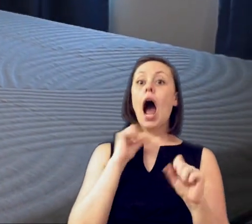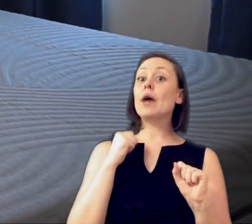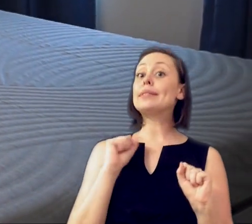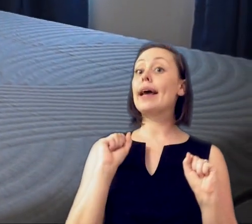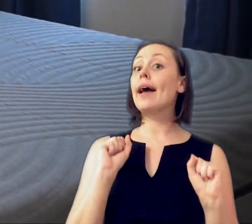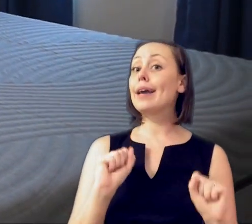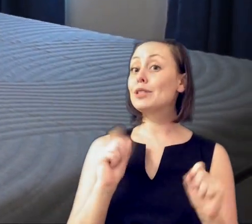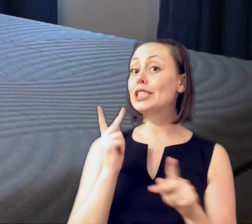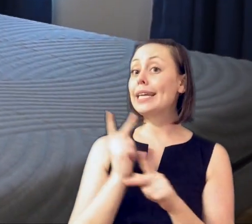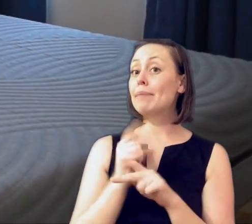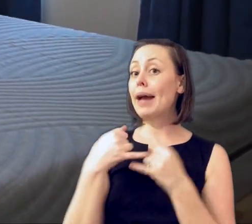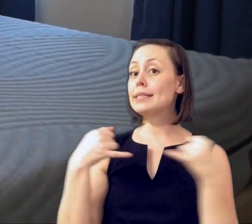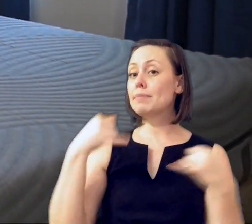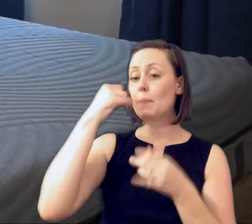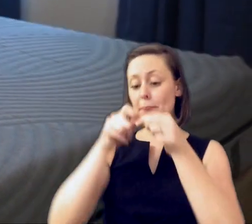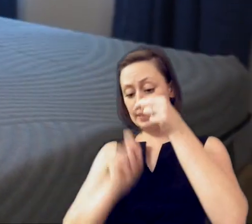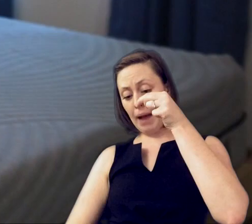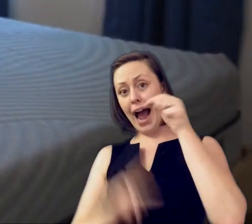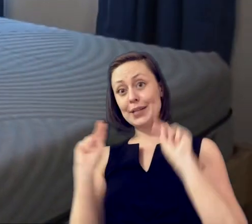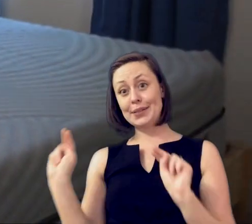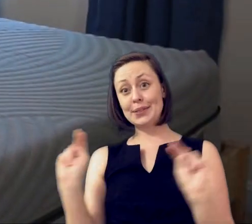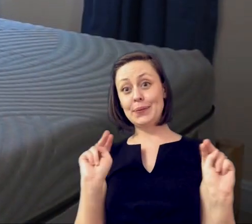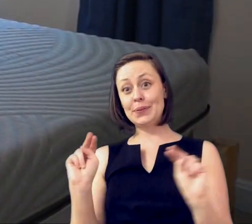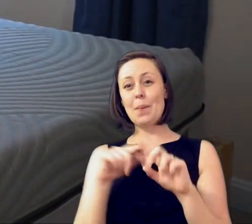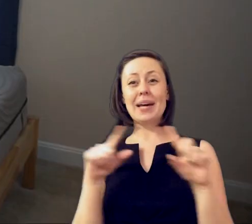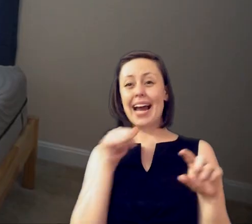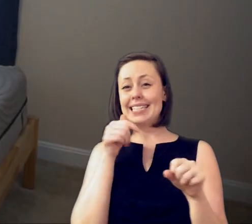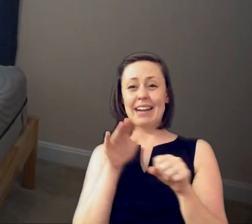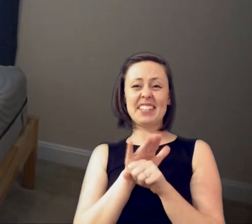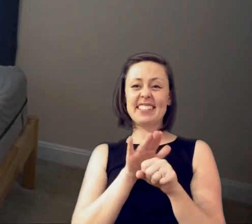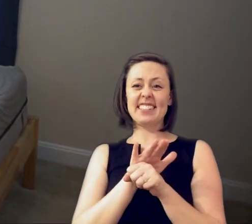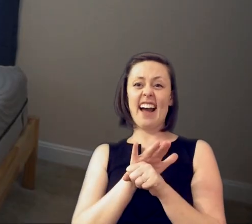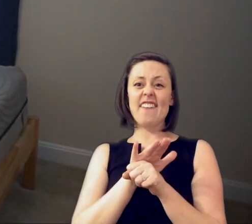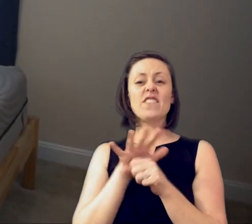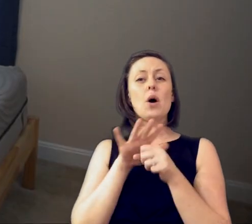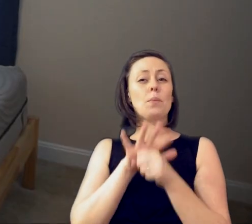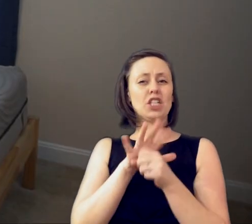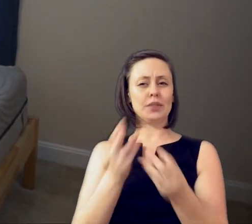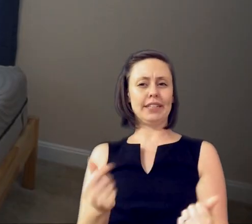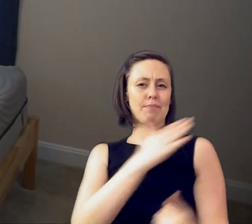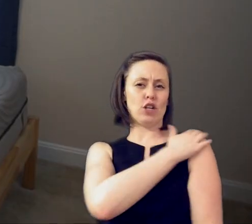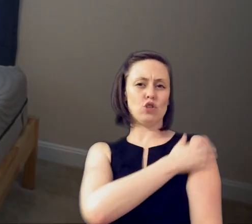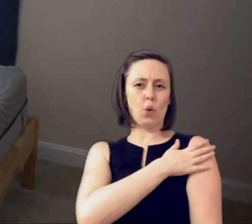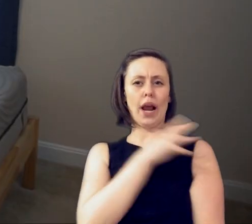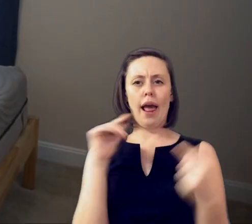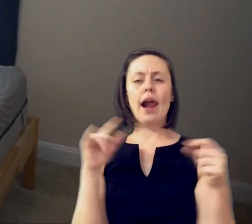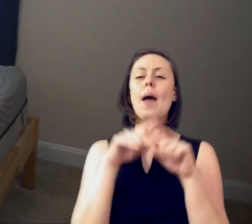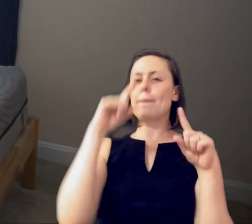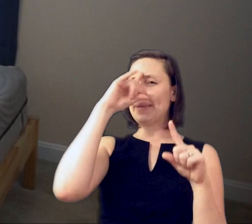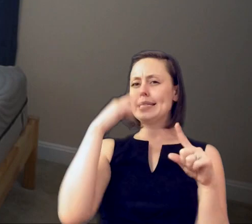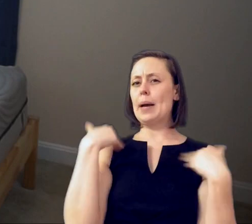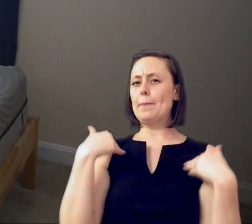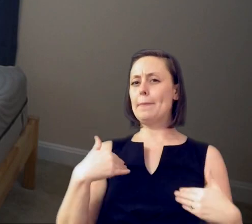my spine neutral, but as a side sleeper I didn't have enough pressure relief in my shoulder area because the bed's pressure was